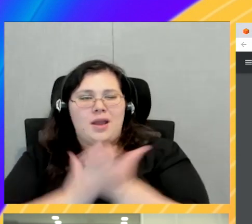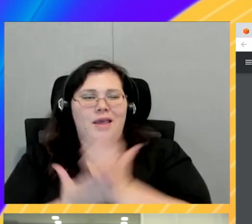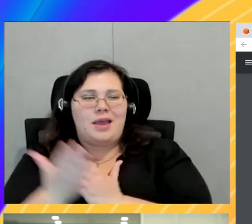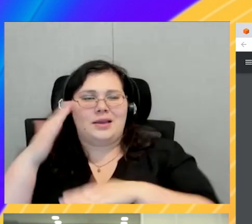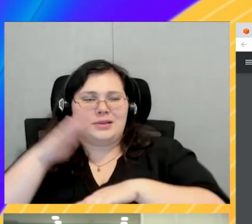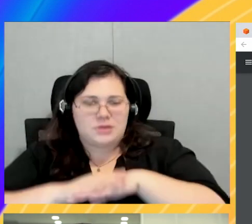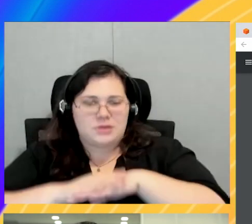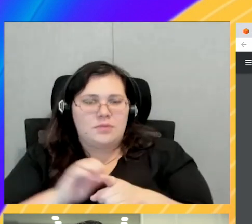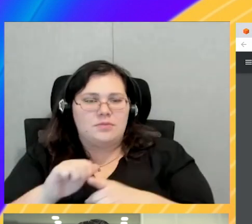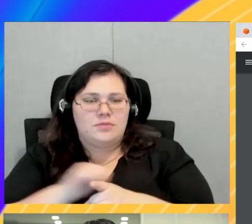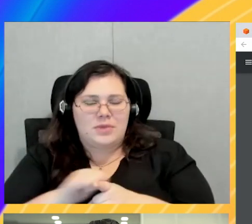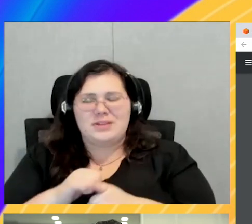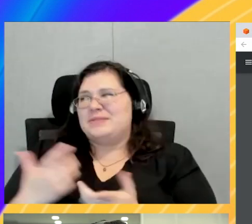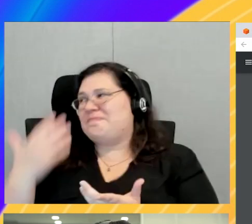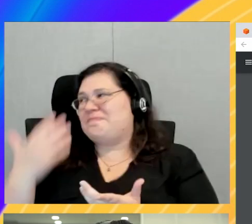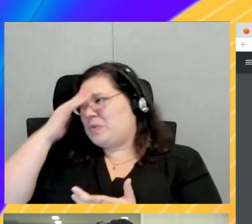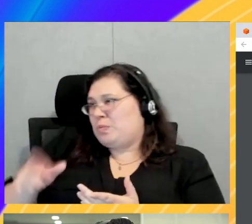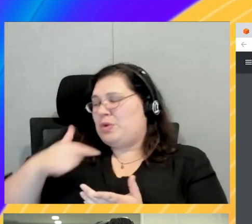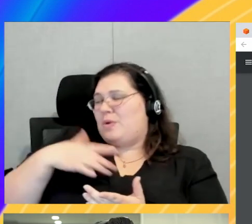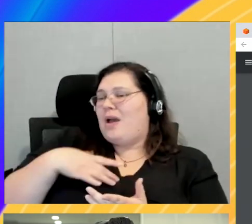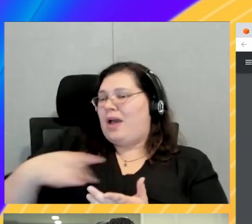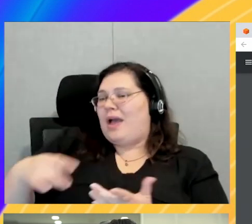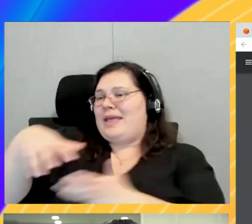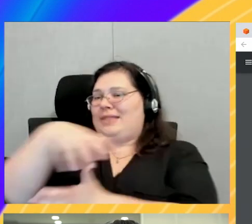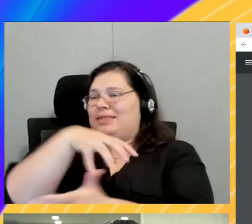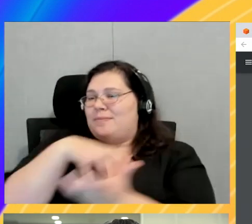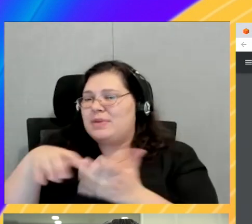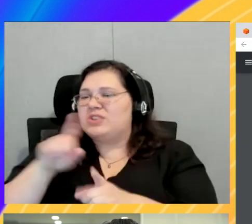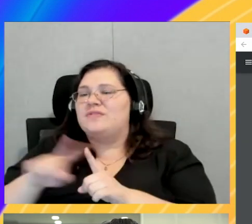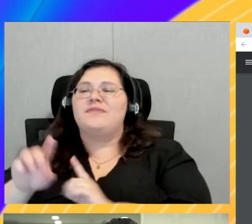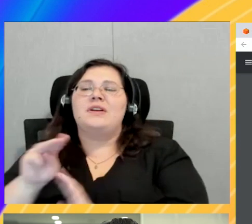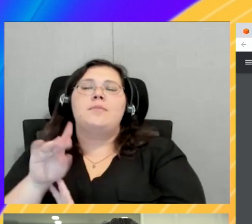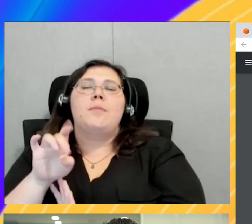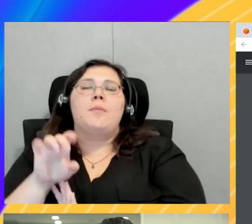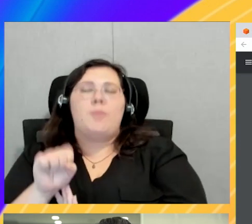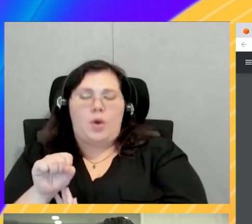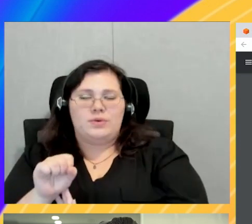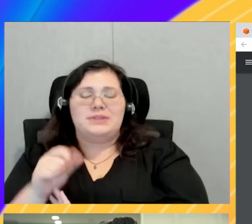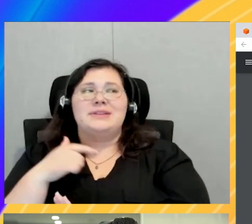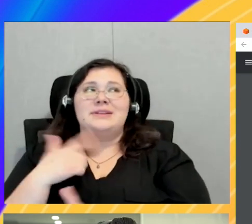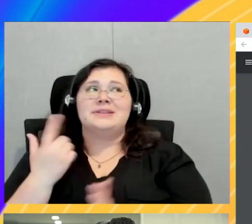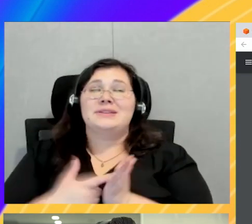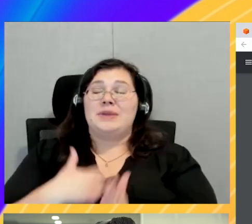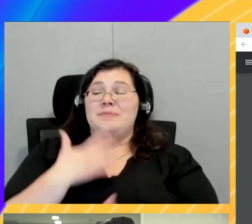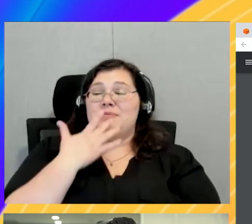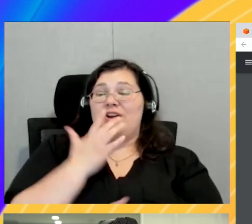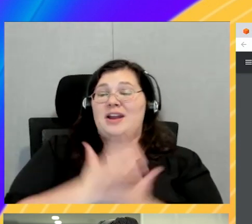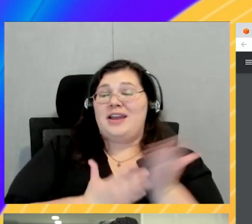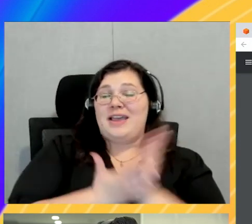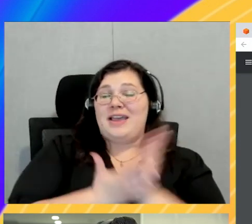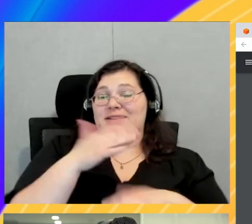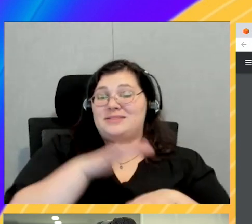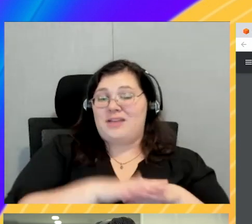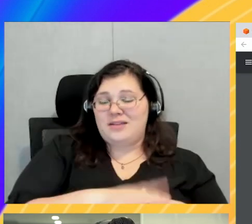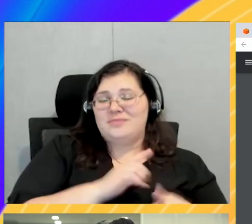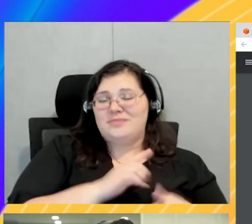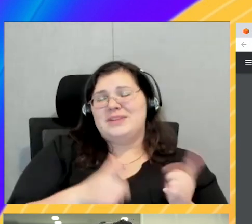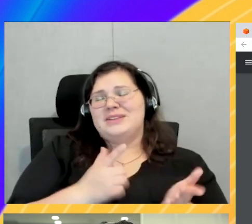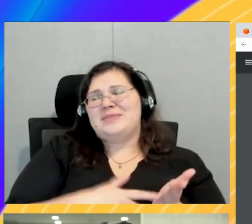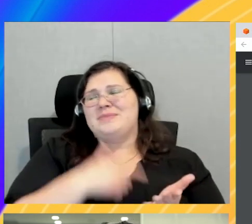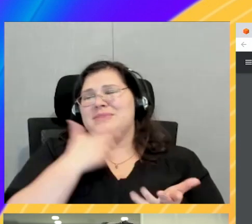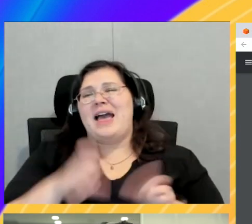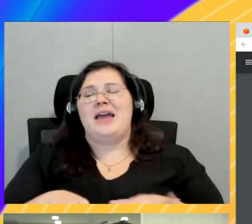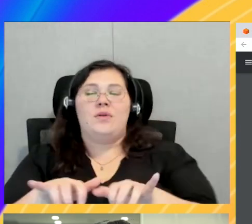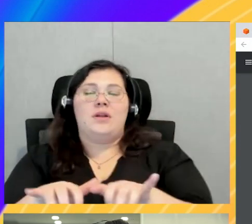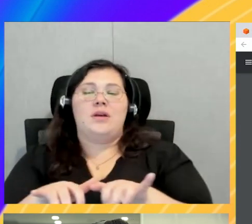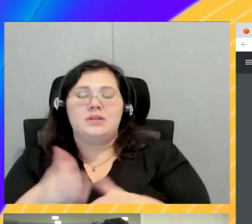mixture of the modalities here because I'm a hands-on learner, but sometimes I don't want to be typing. I want to be just, lecture